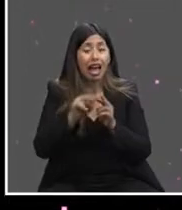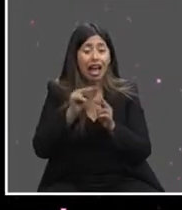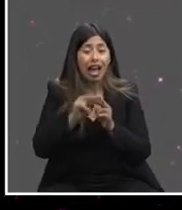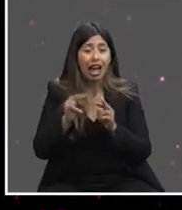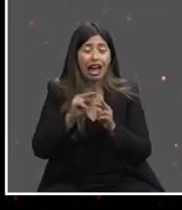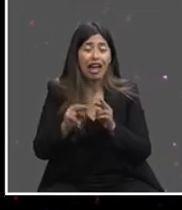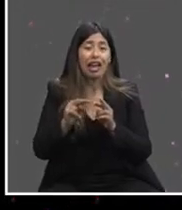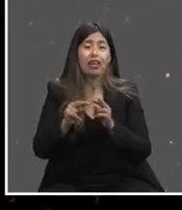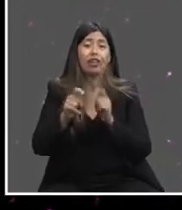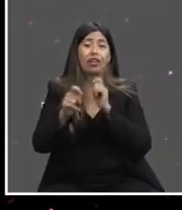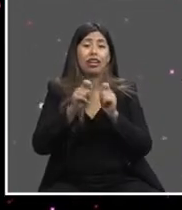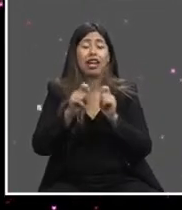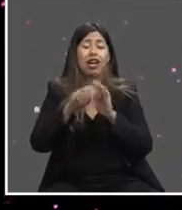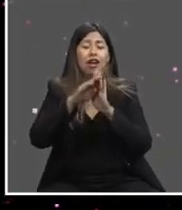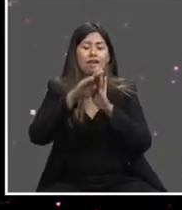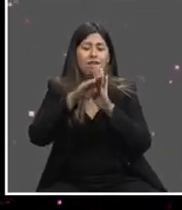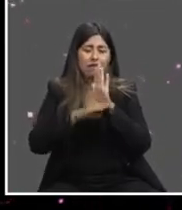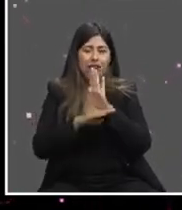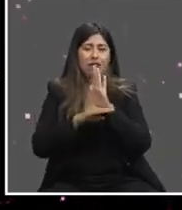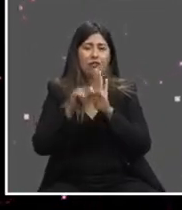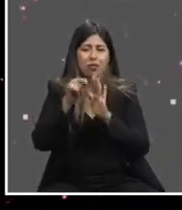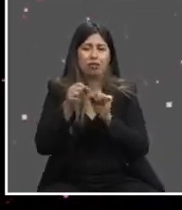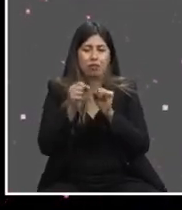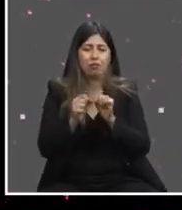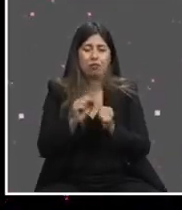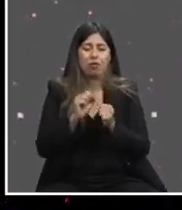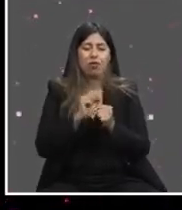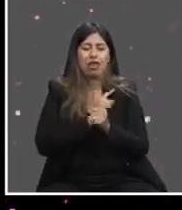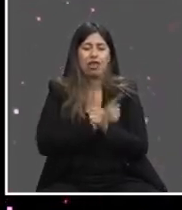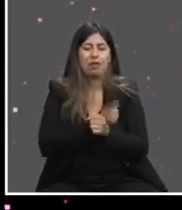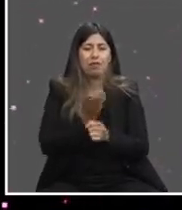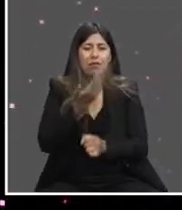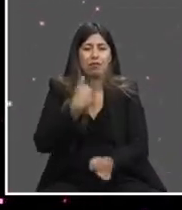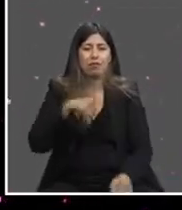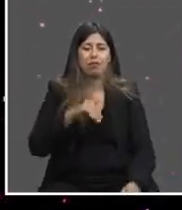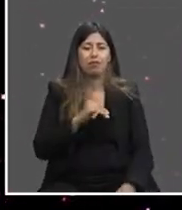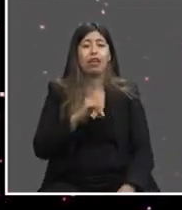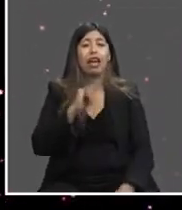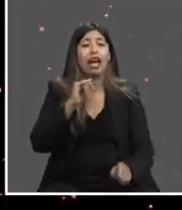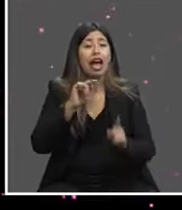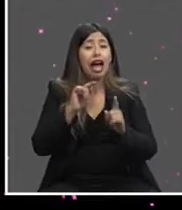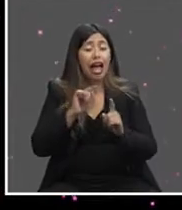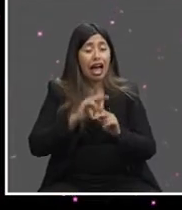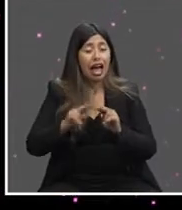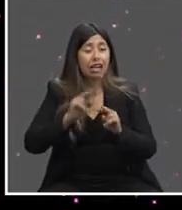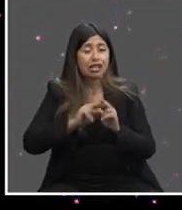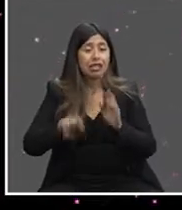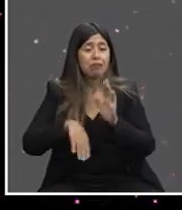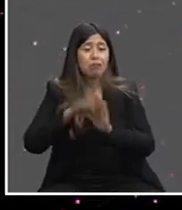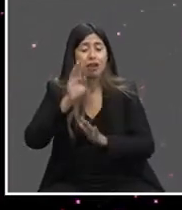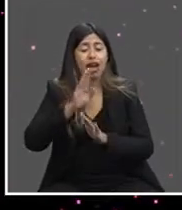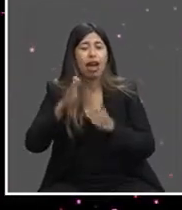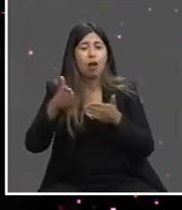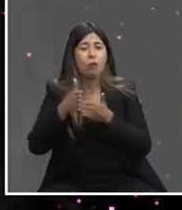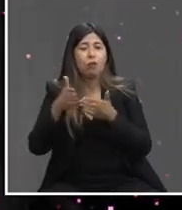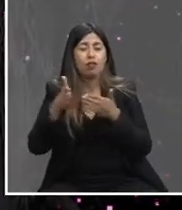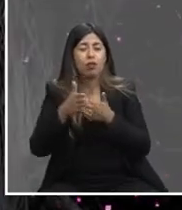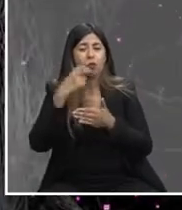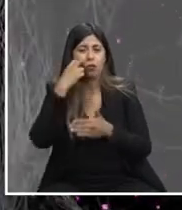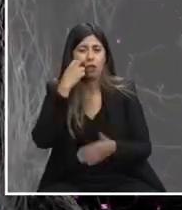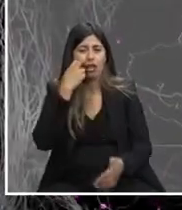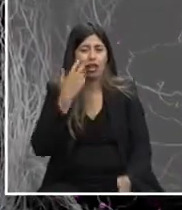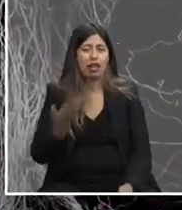appear to be no major obstacles to humanity lasting many millions of generations, if only that were a key global